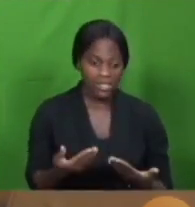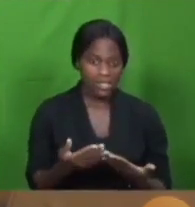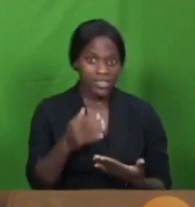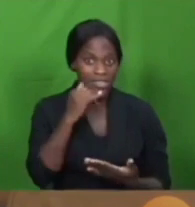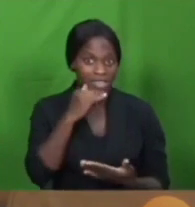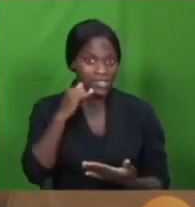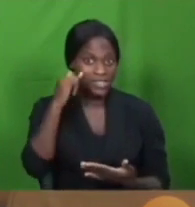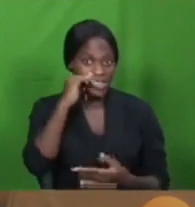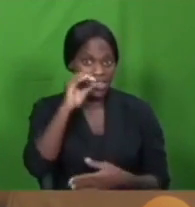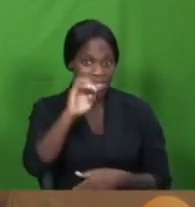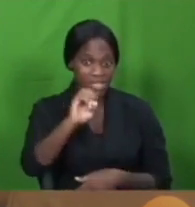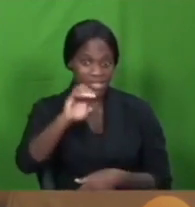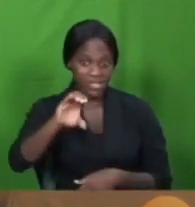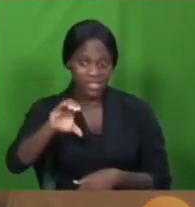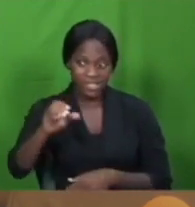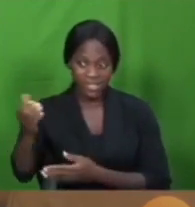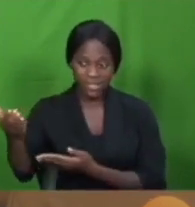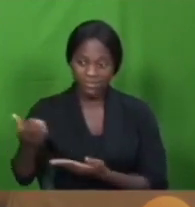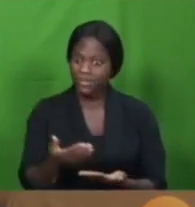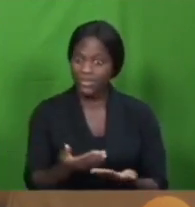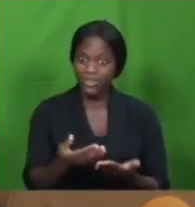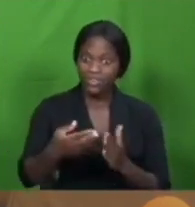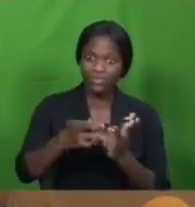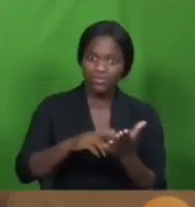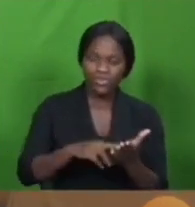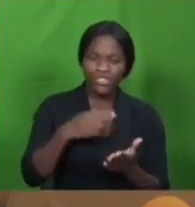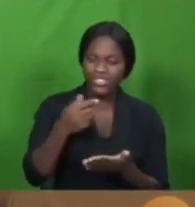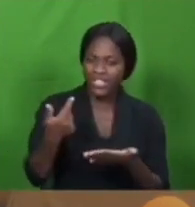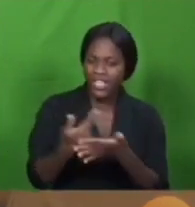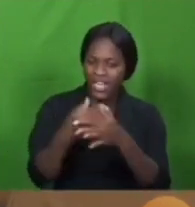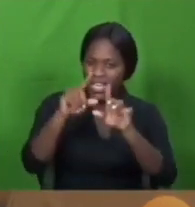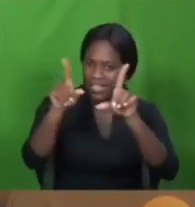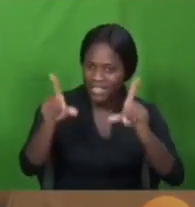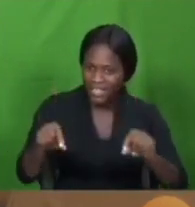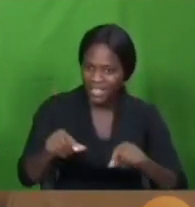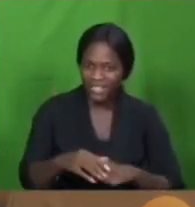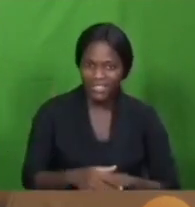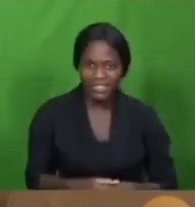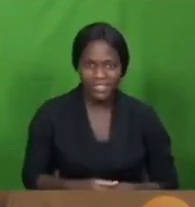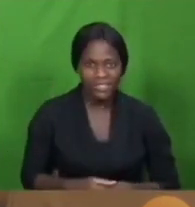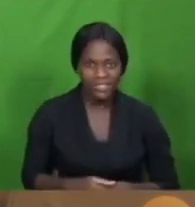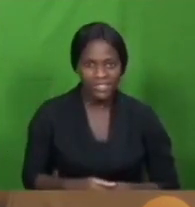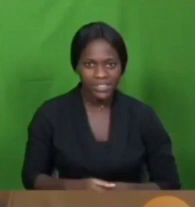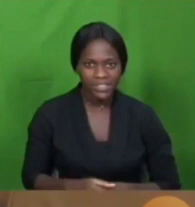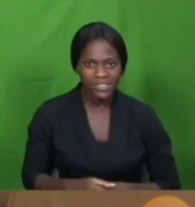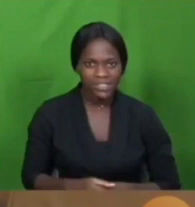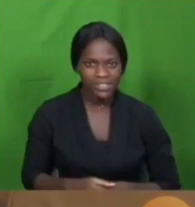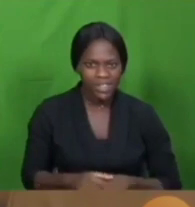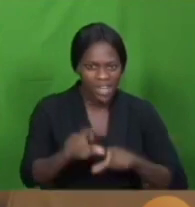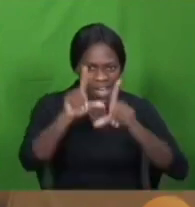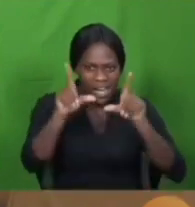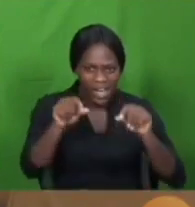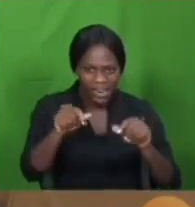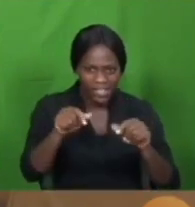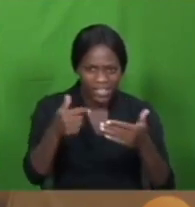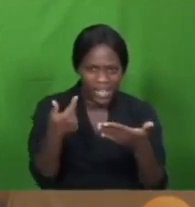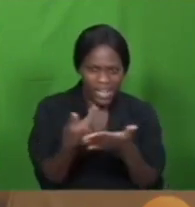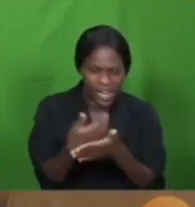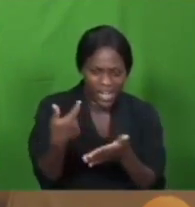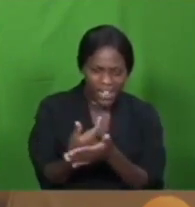yesterday, in her report she stated Ghana card. Is a card Ghana card or national identification